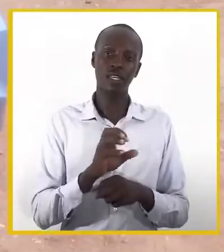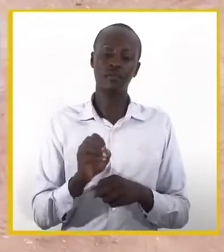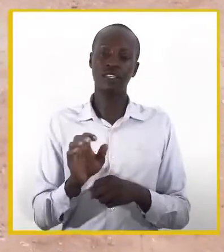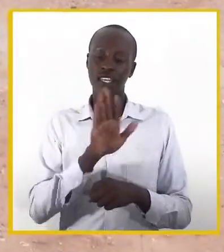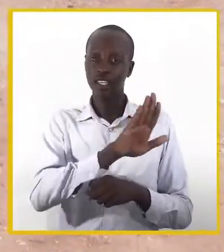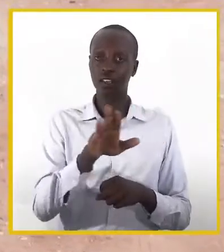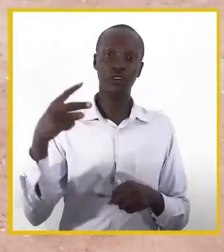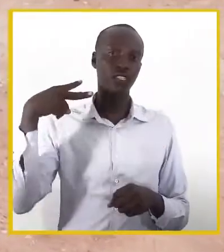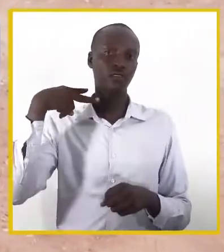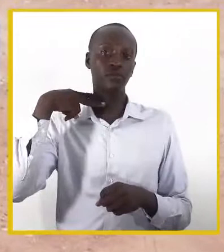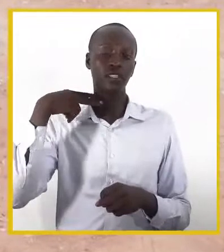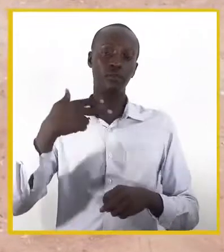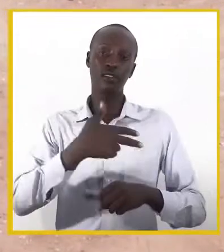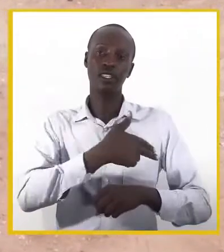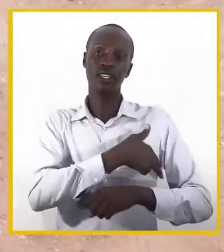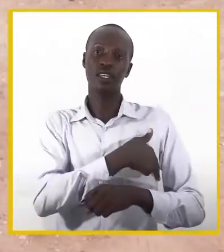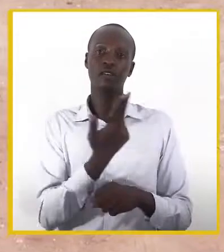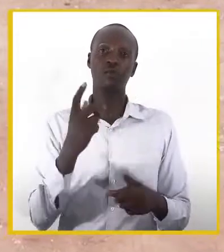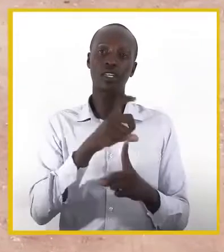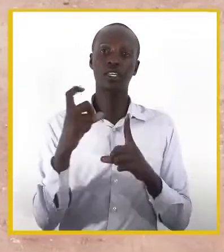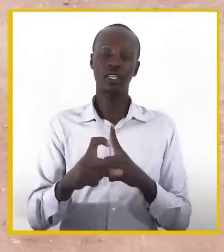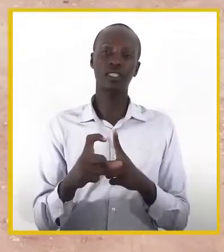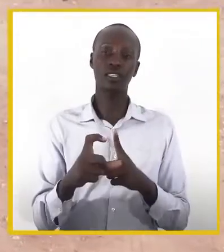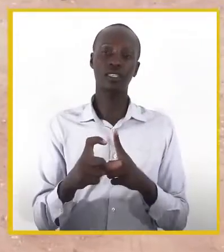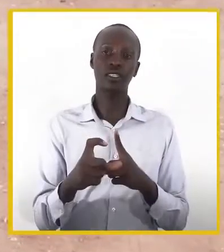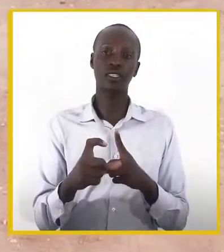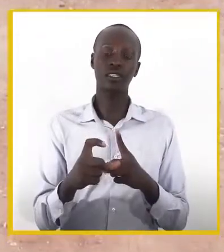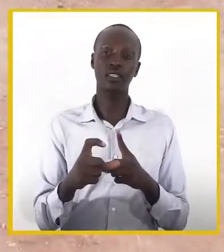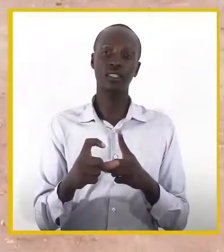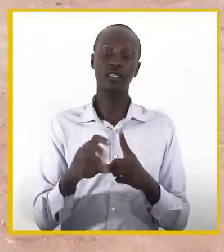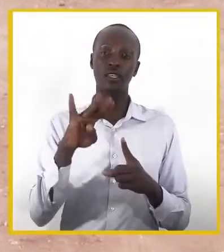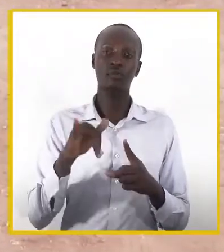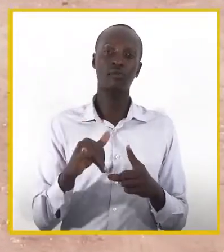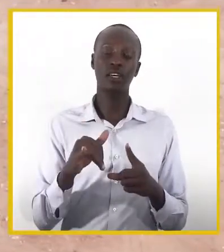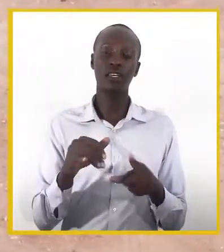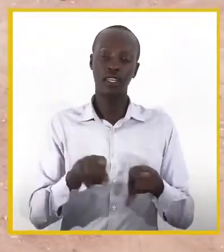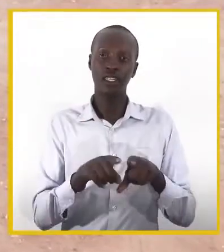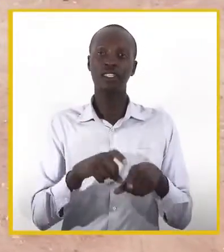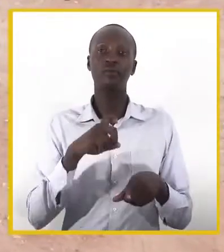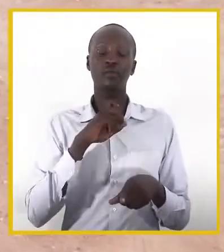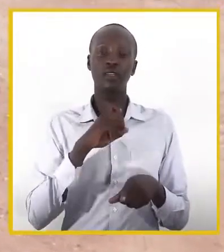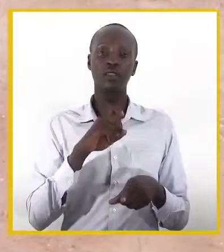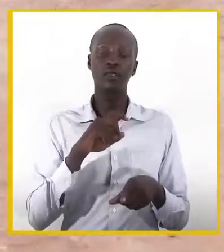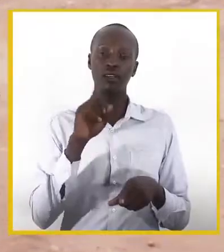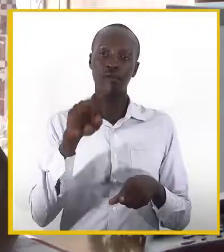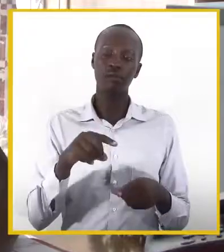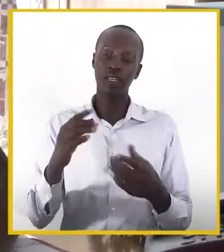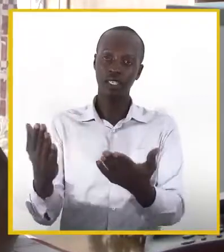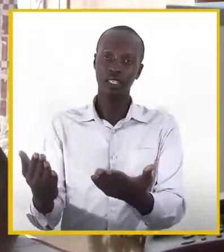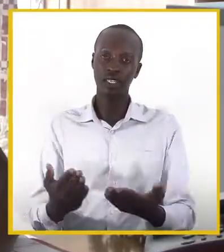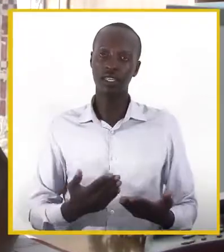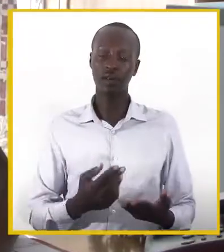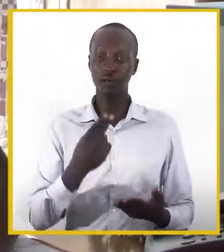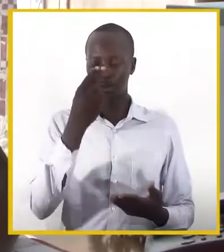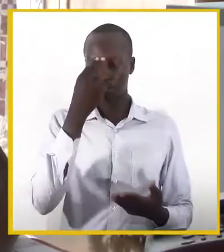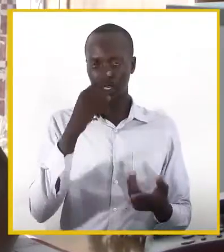those that have been victims to robbery cases that were perpetrated by Honda Fit vehicles, they should come forward and assist